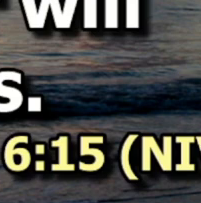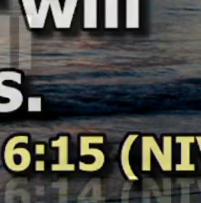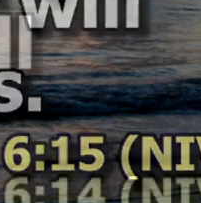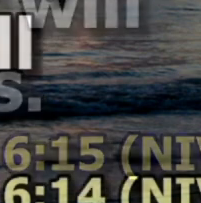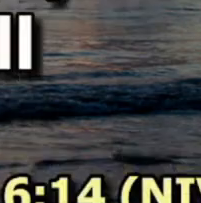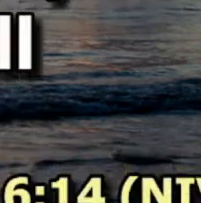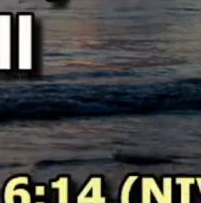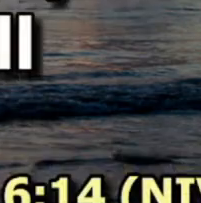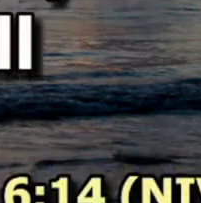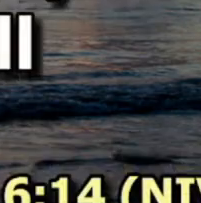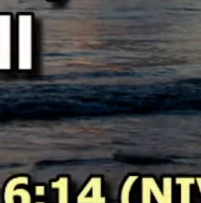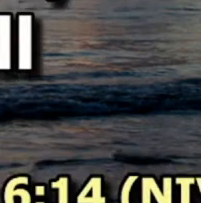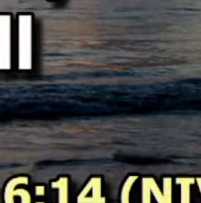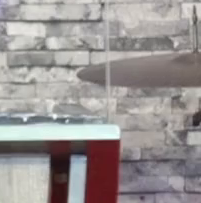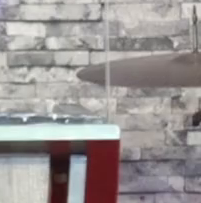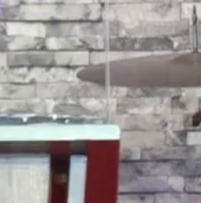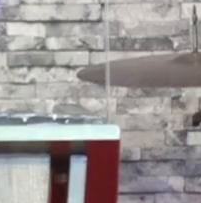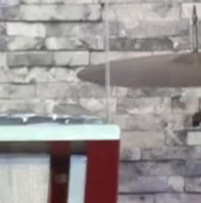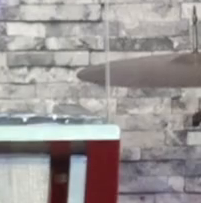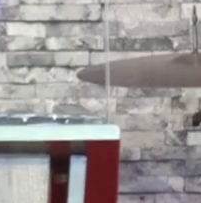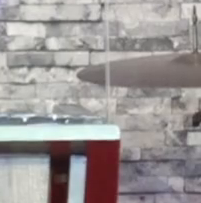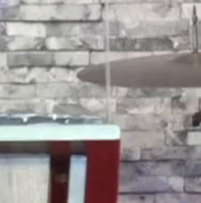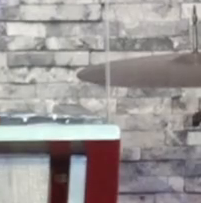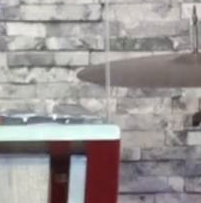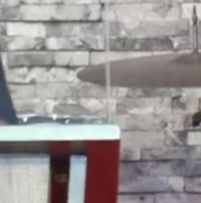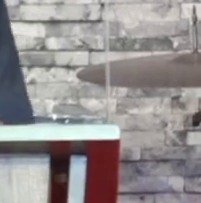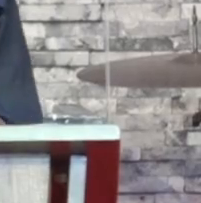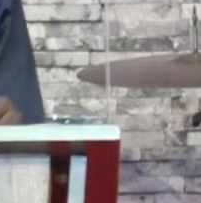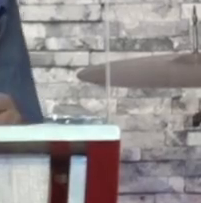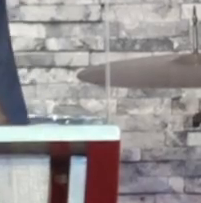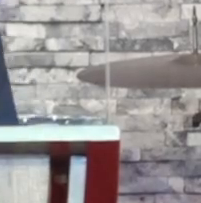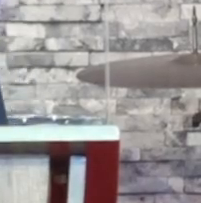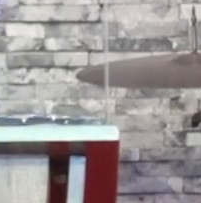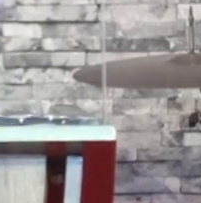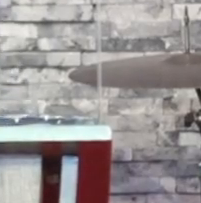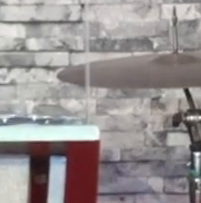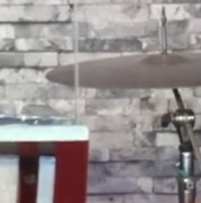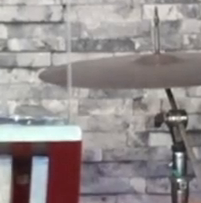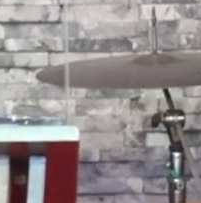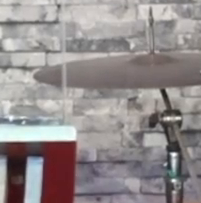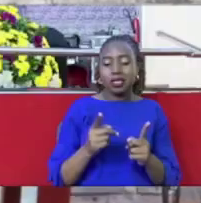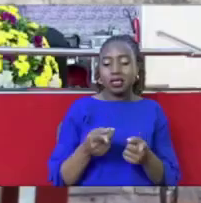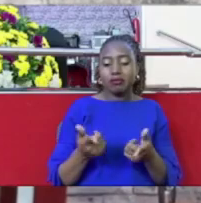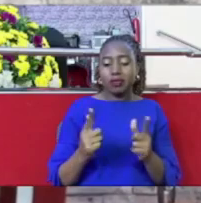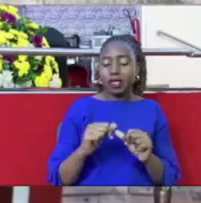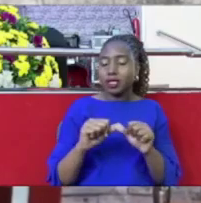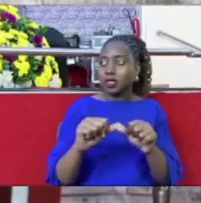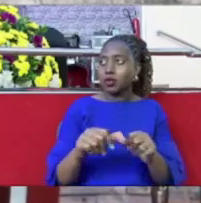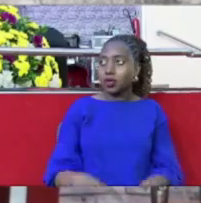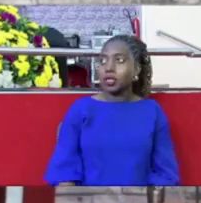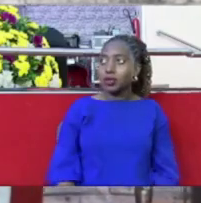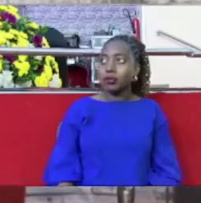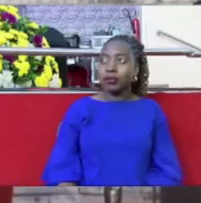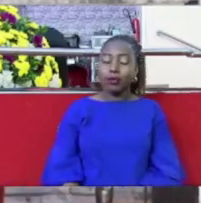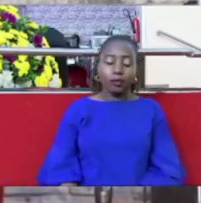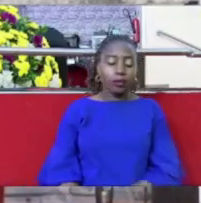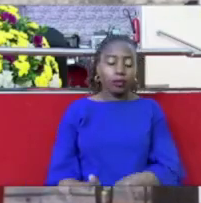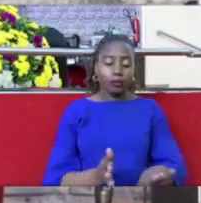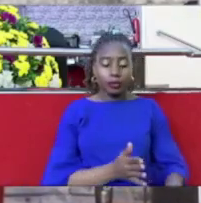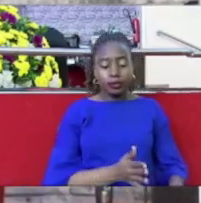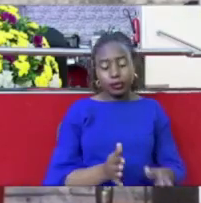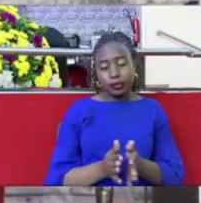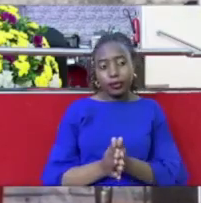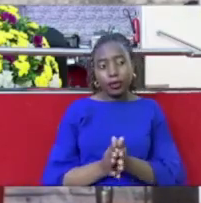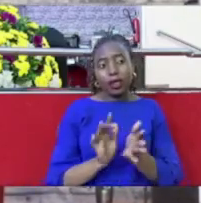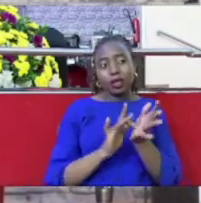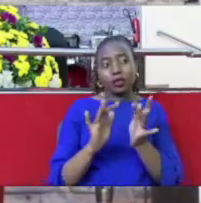Version, because that part of it also has a very powerful point. Anyway, let's continue. Praise the Lord. Amen. And so